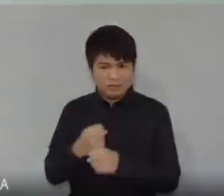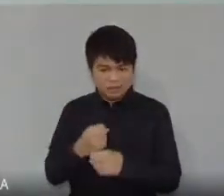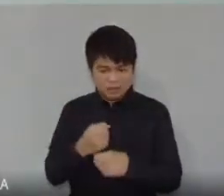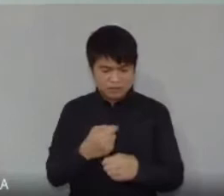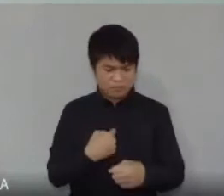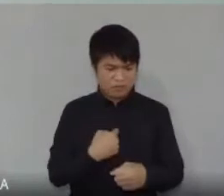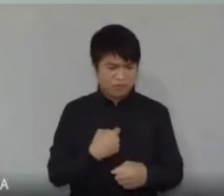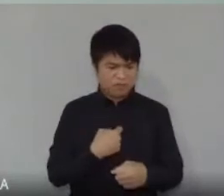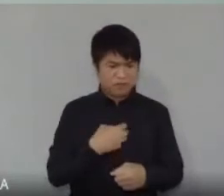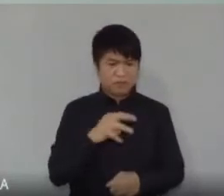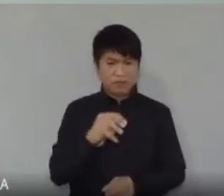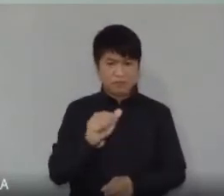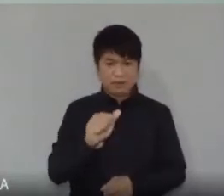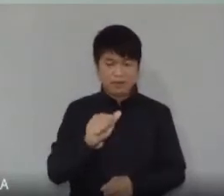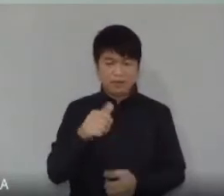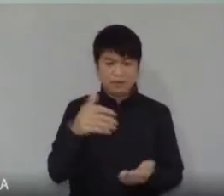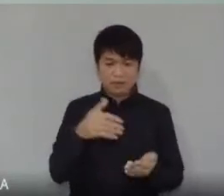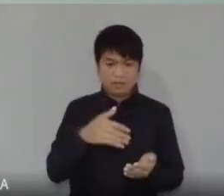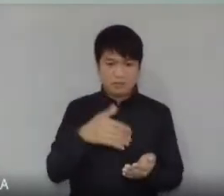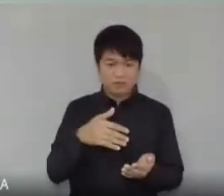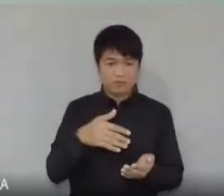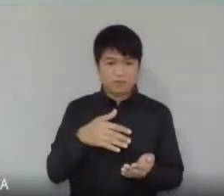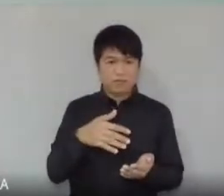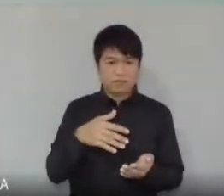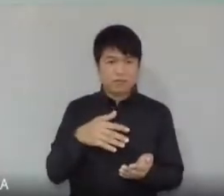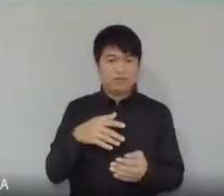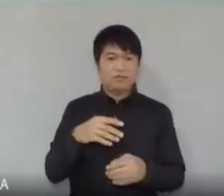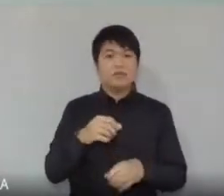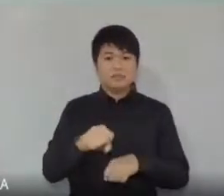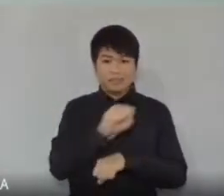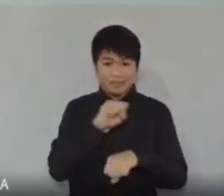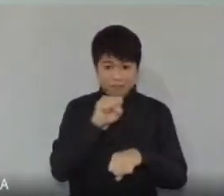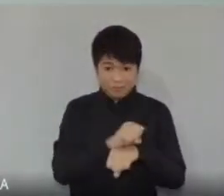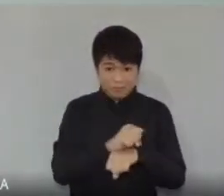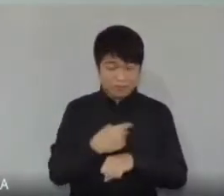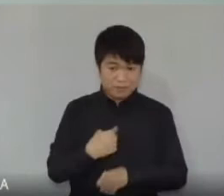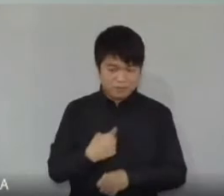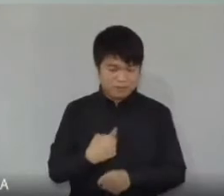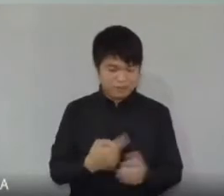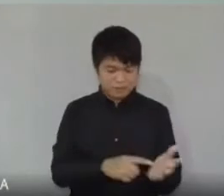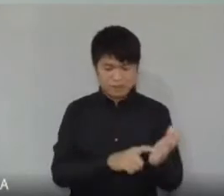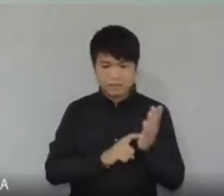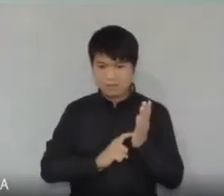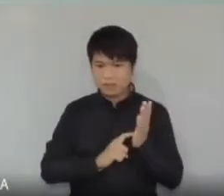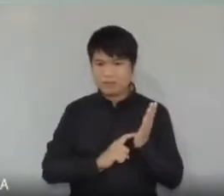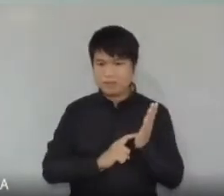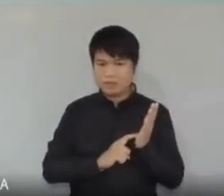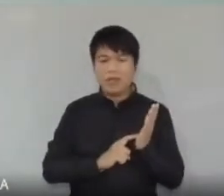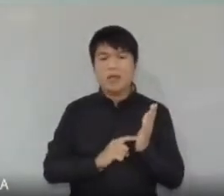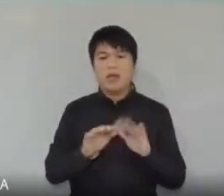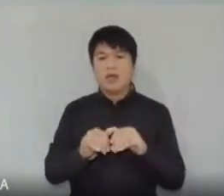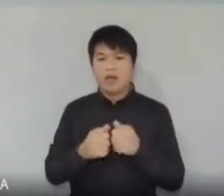one referral to the next referral level of facilities, because the next referral facility